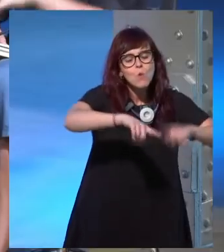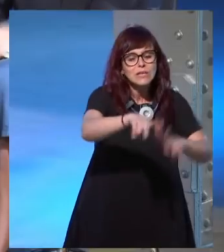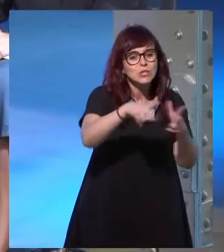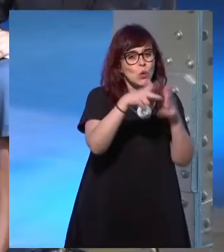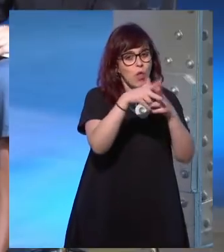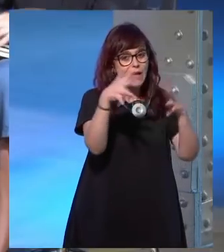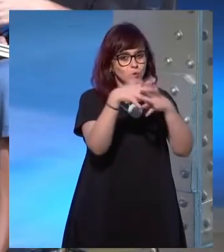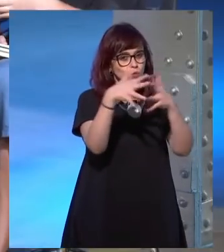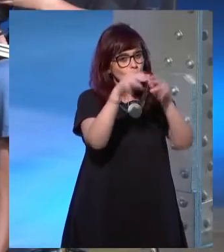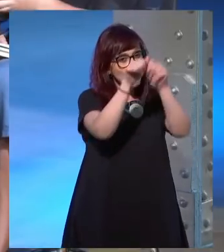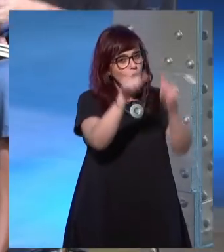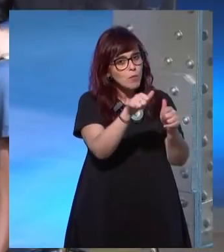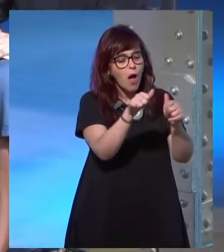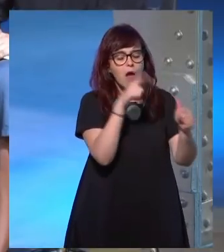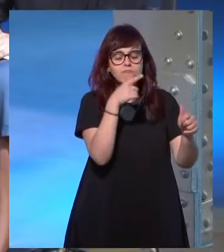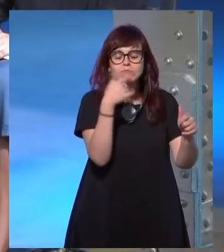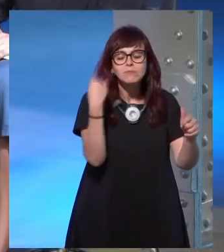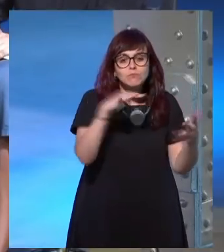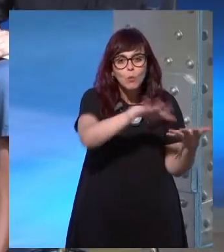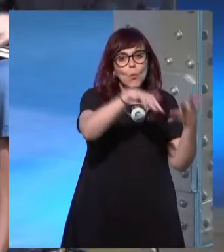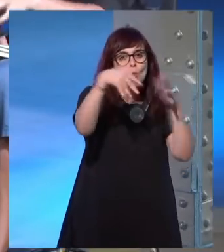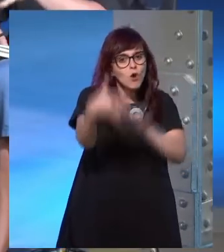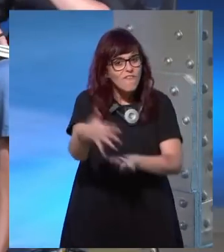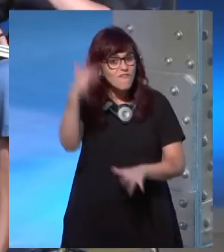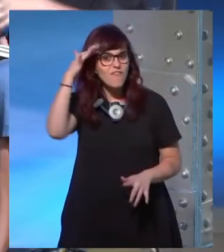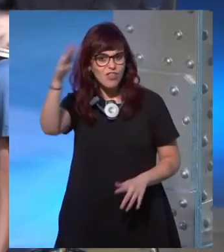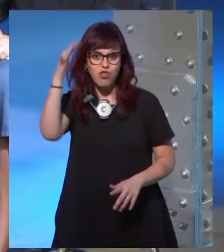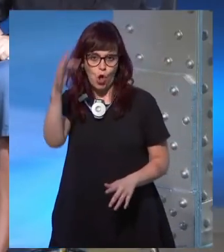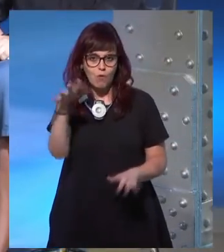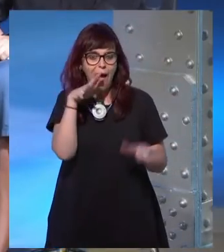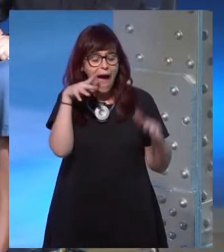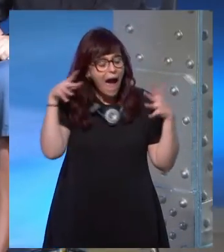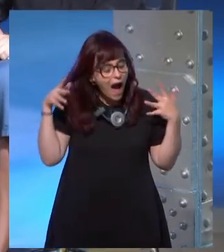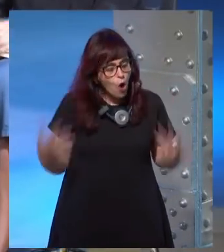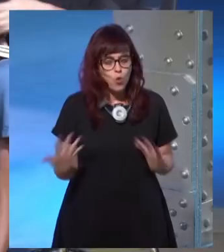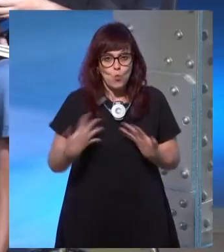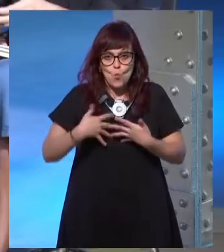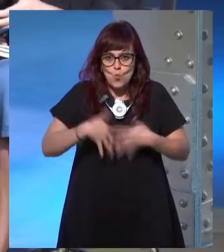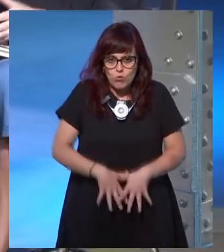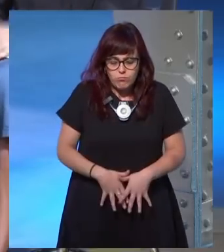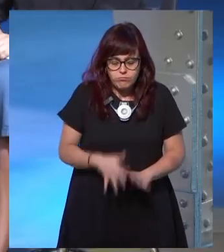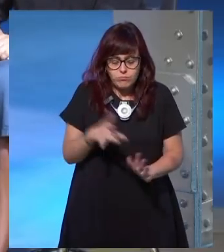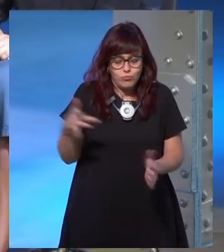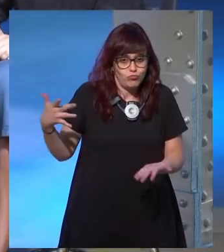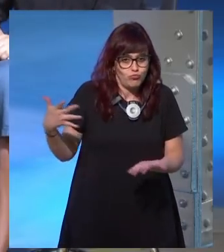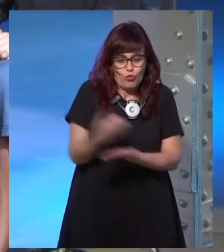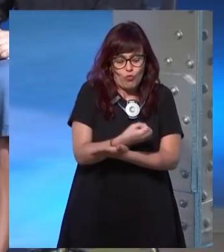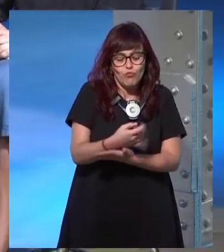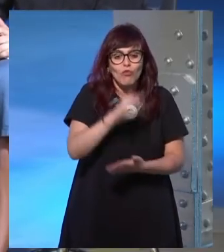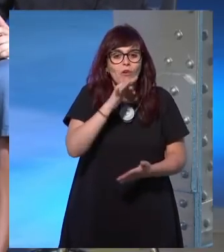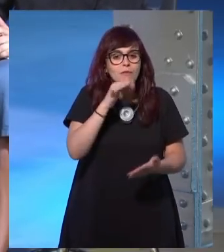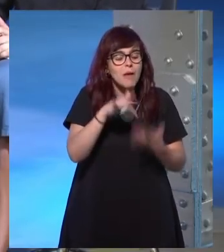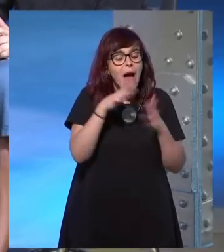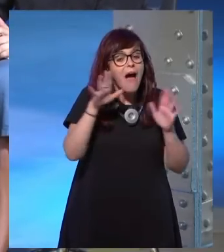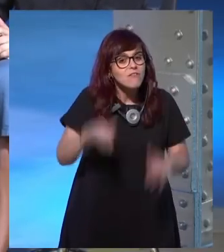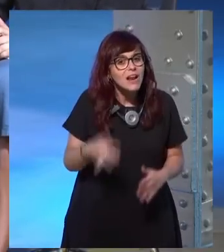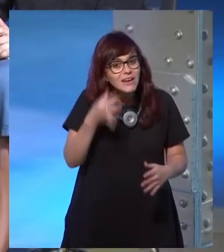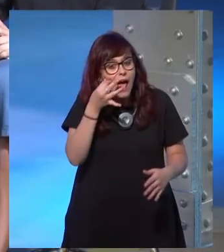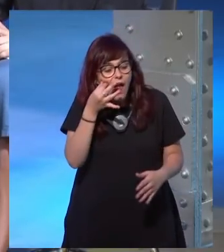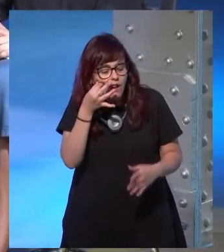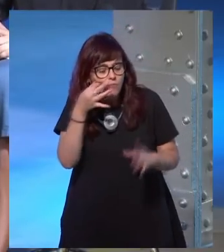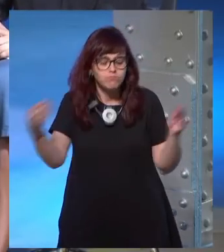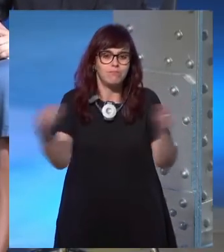saw the same types of societies and structured societies. These are the ones who have created the fiction that we are